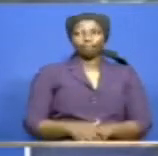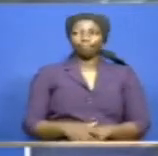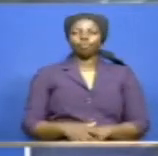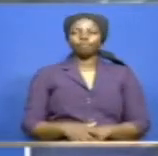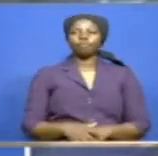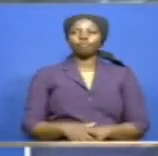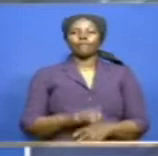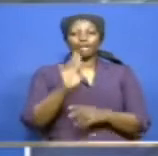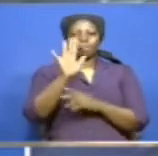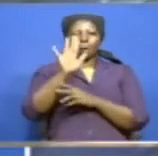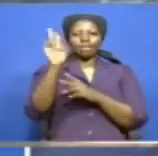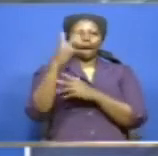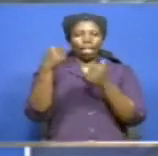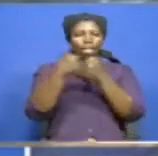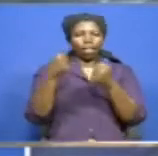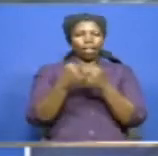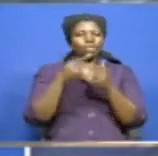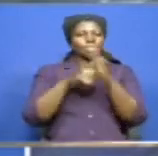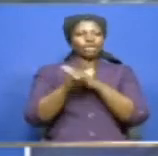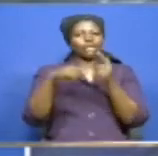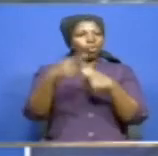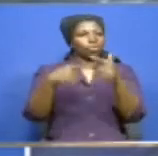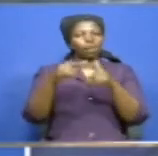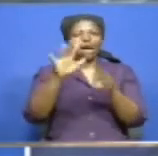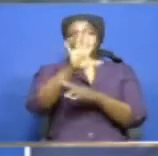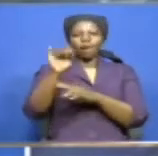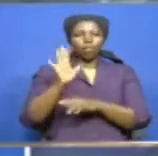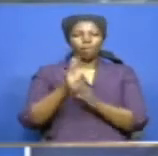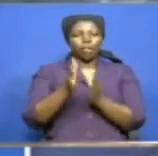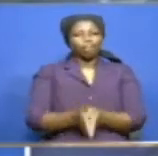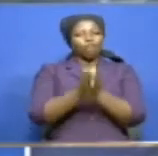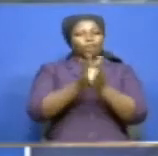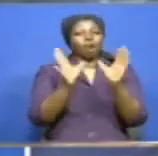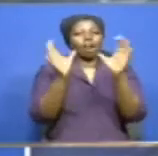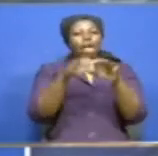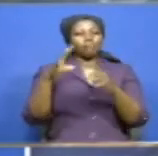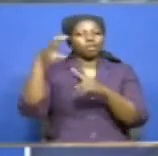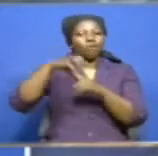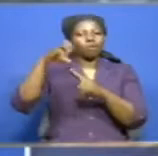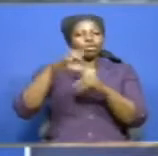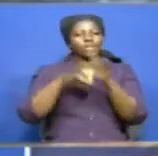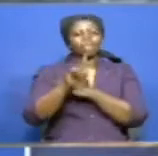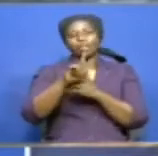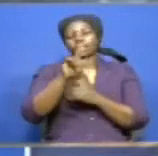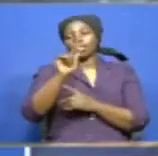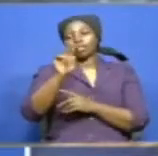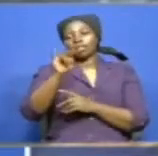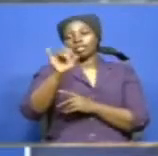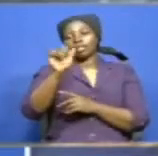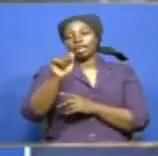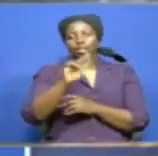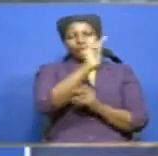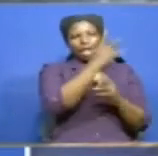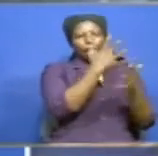in their second match at the ongoing Africa Women's Volleyball Club Championship in Kelibia, Tunisia. Kenya Prisons and